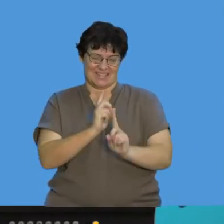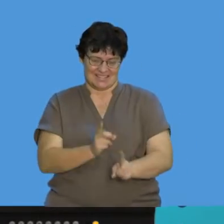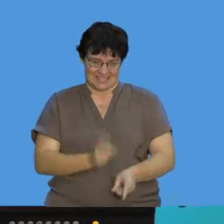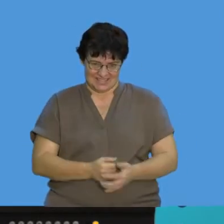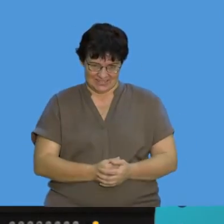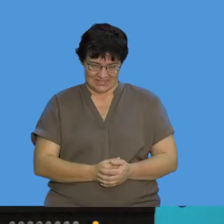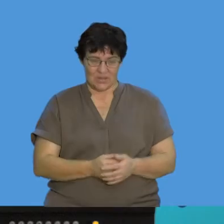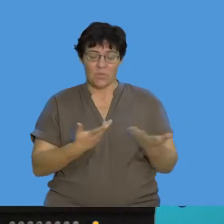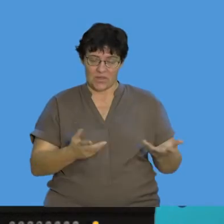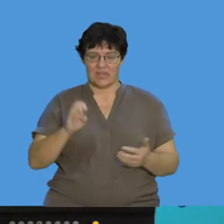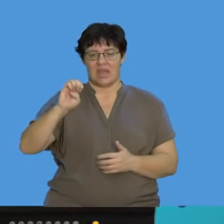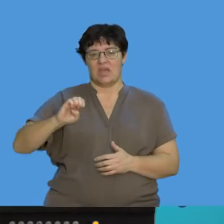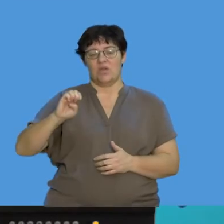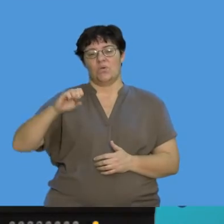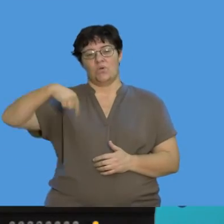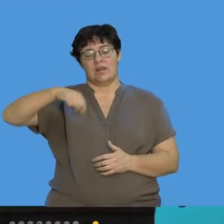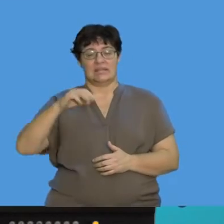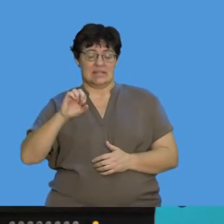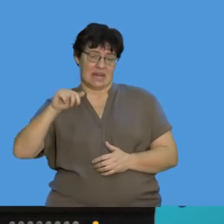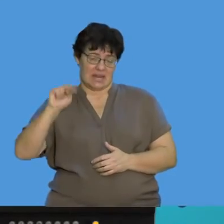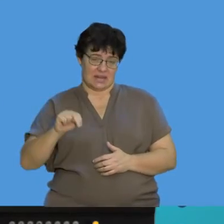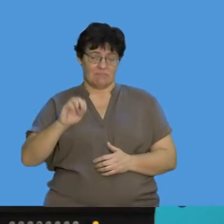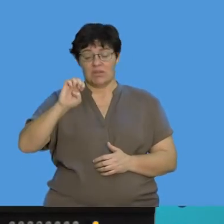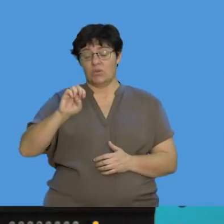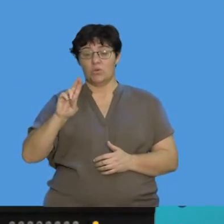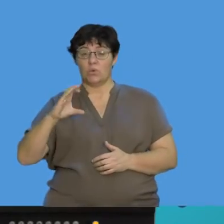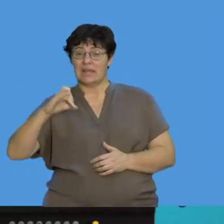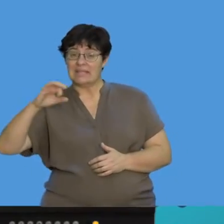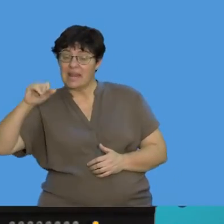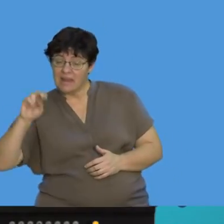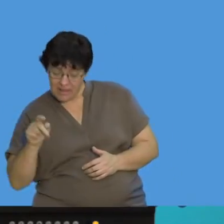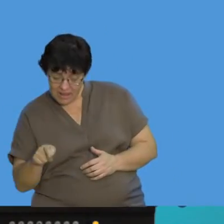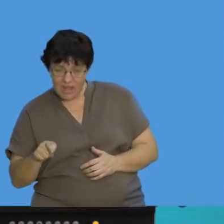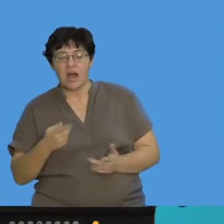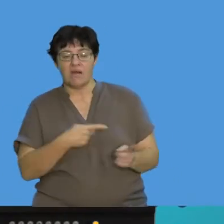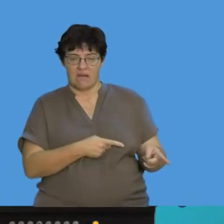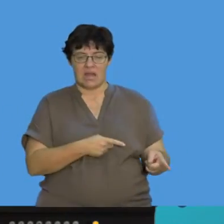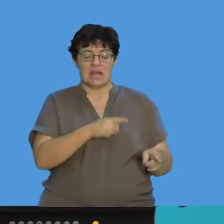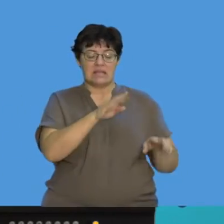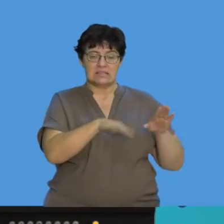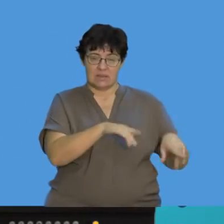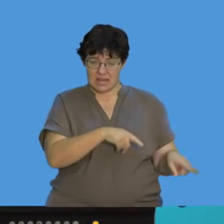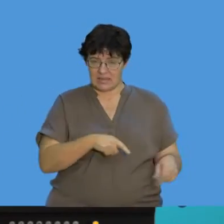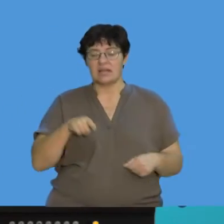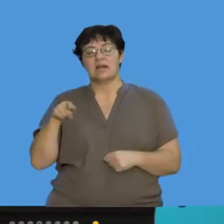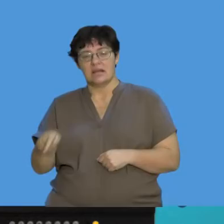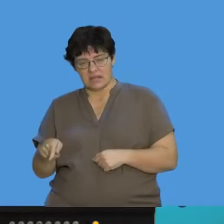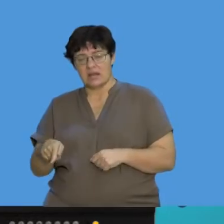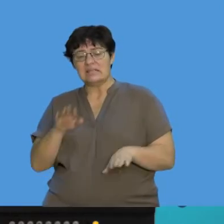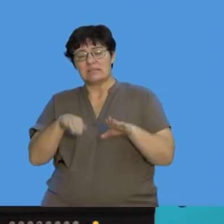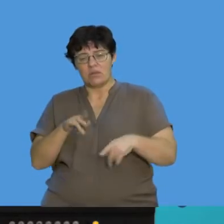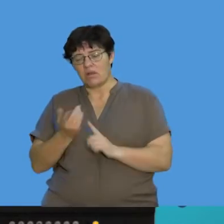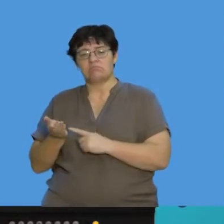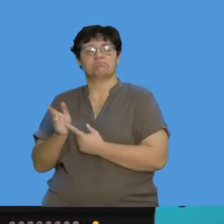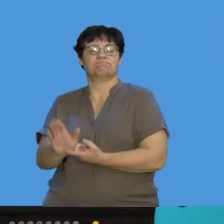with Euclidean geometry. The first one will be mainly to prove similarity, and then the other one will be to then use similarity